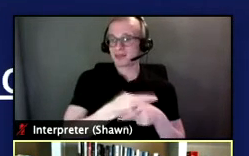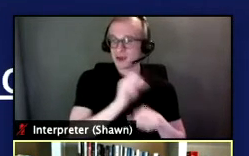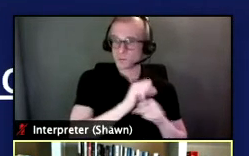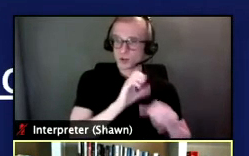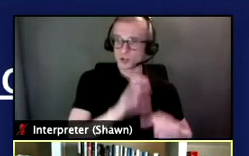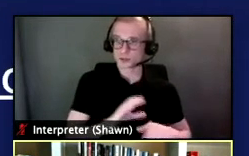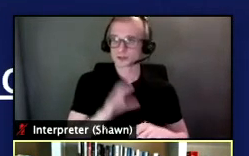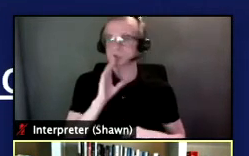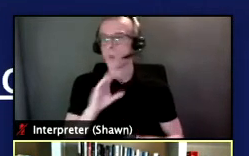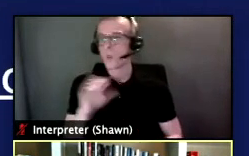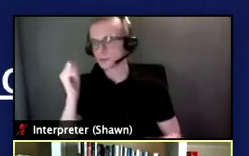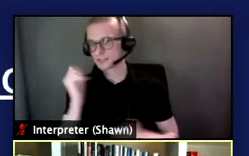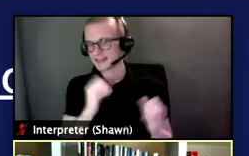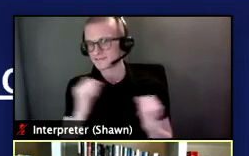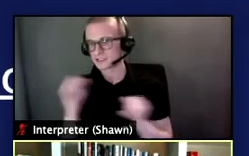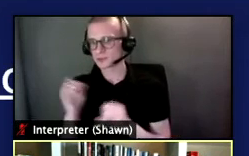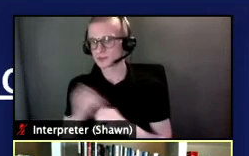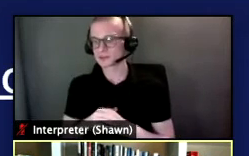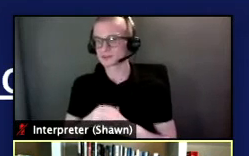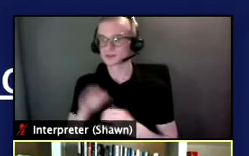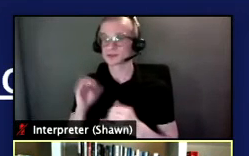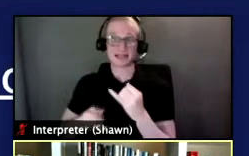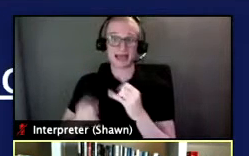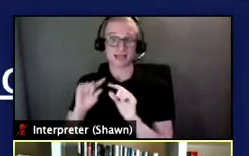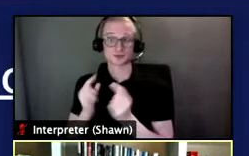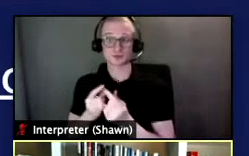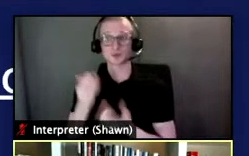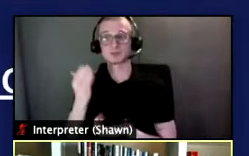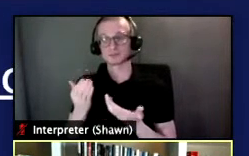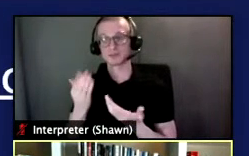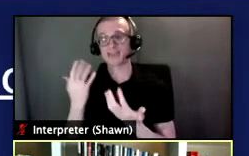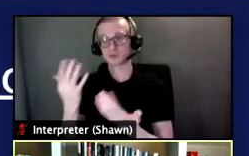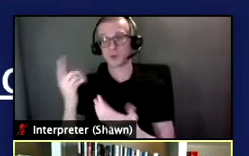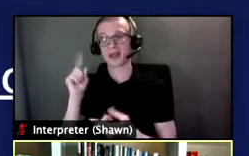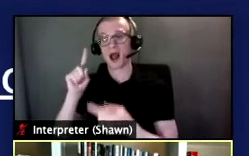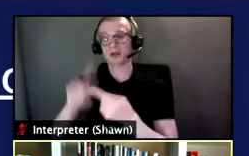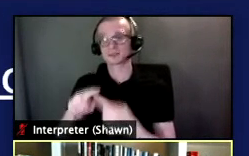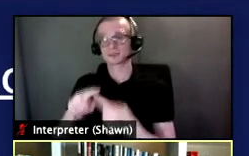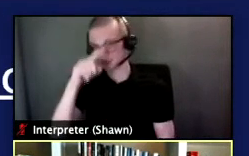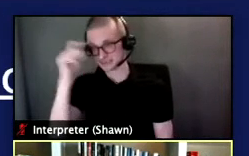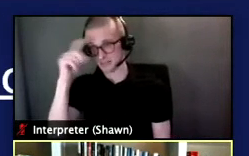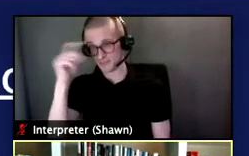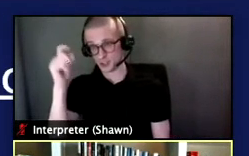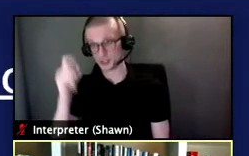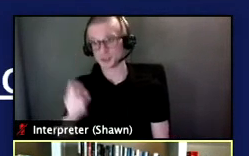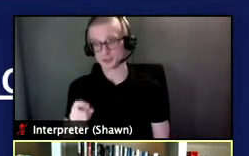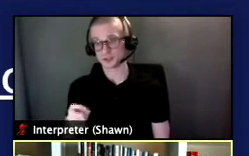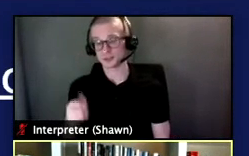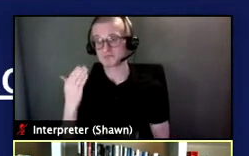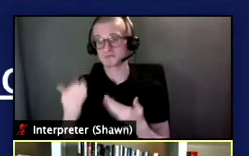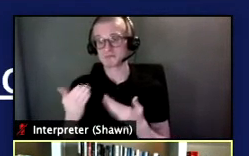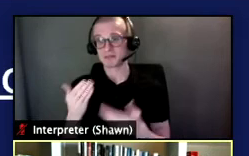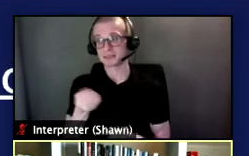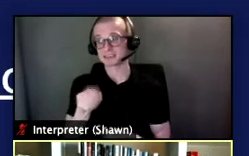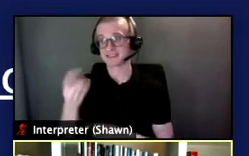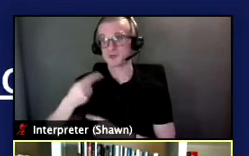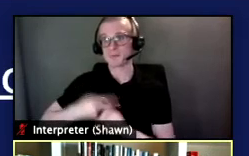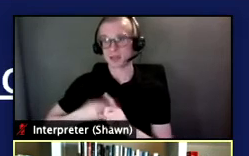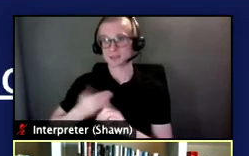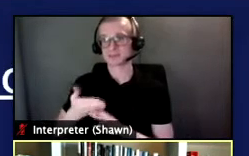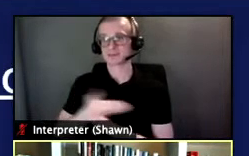summer before they start getting it, and it may take months for them to actually finally get vaccinated.